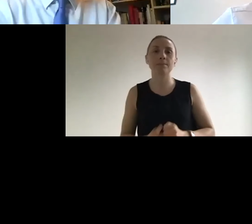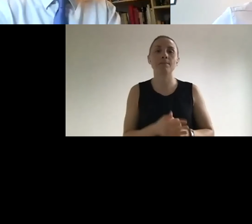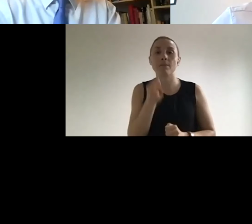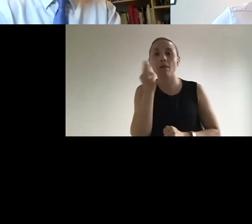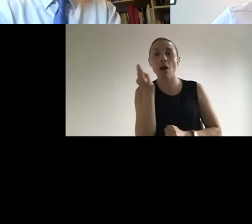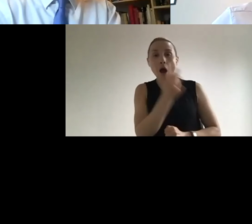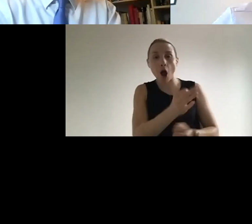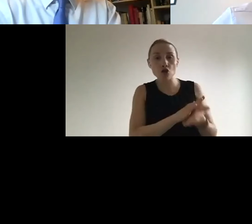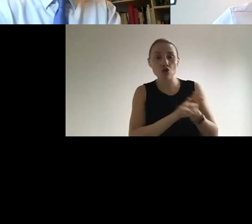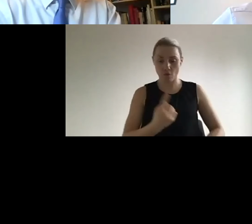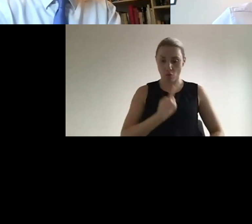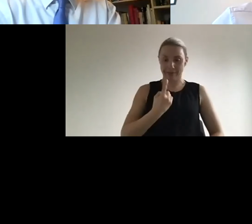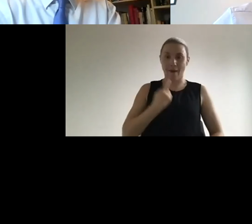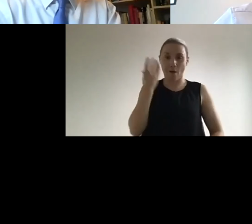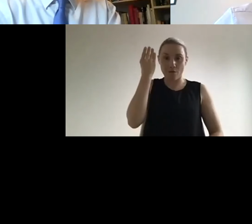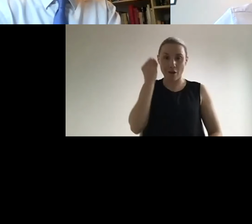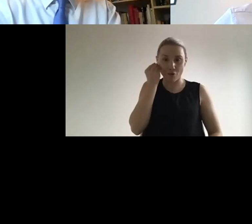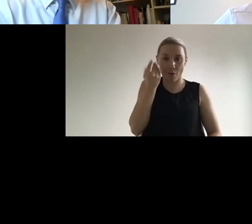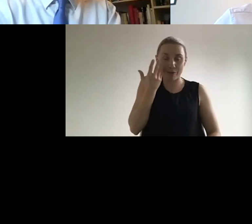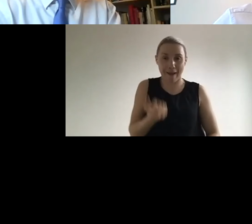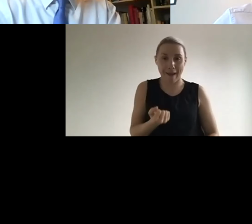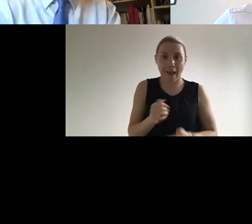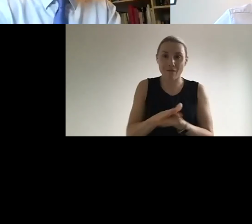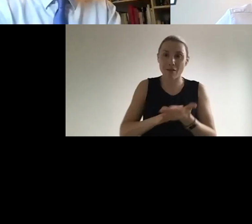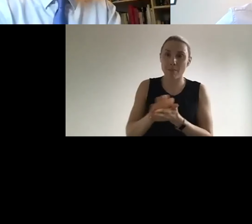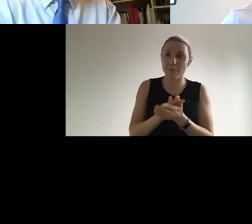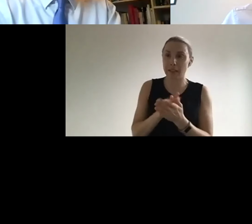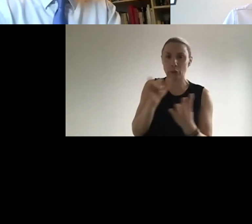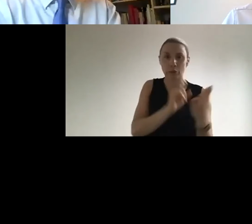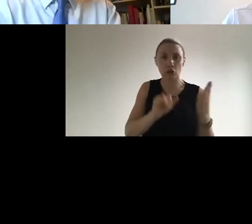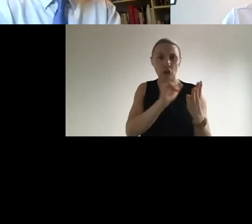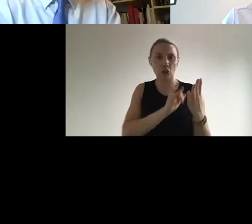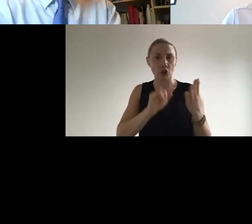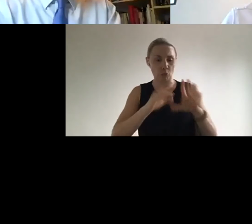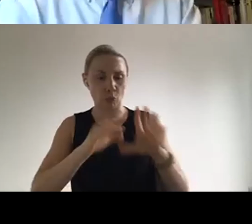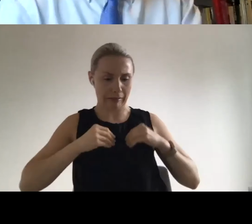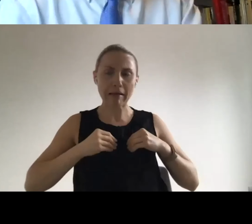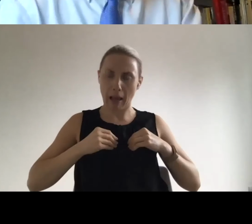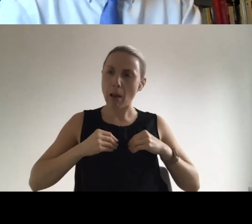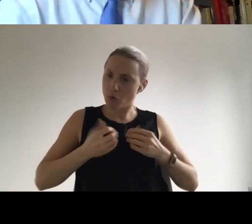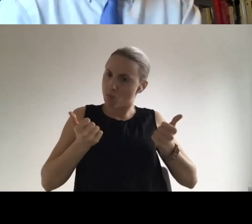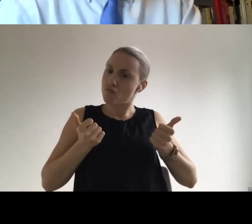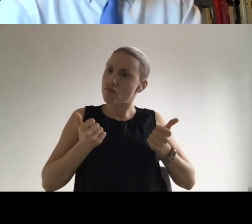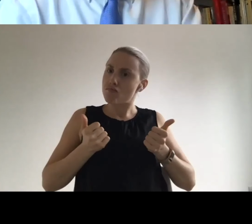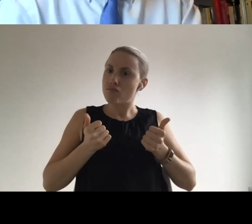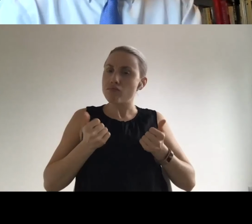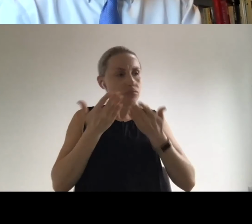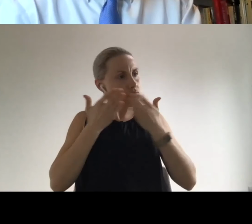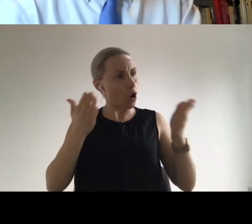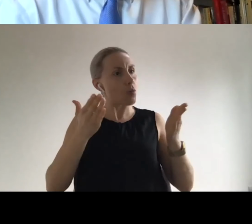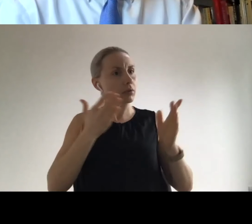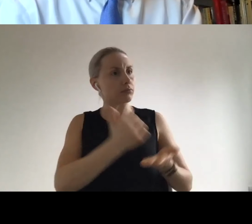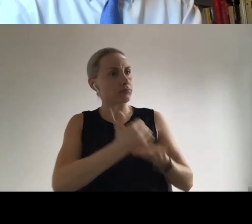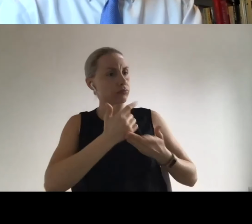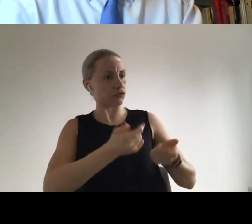tolerate in order to kind of improve your hearing, and you know, what's the kind of balance between, you know, having